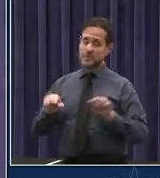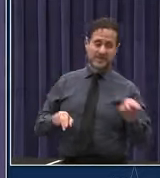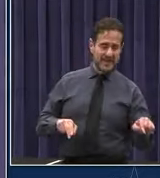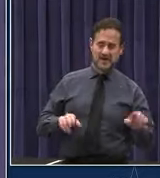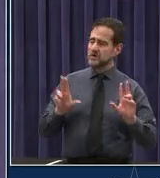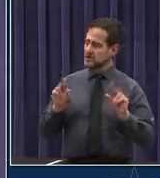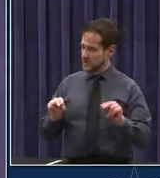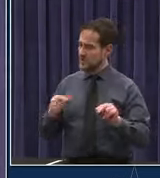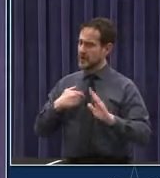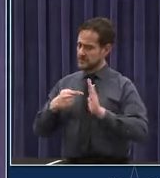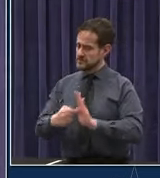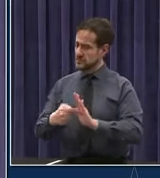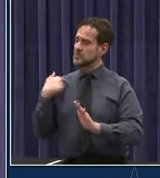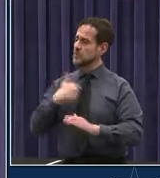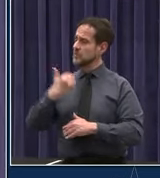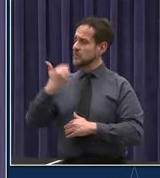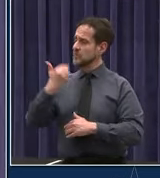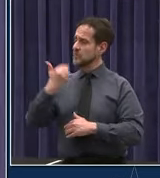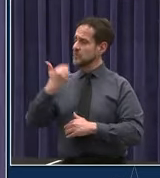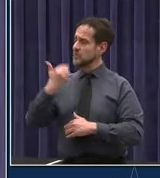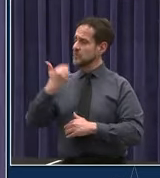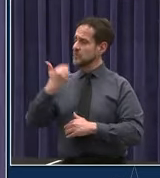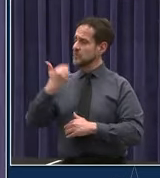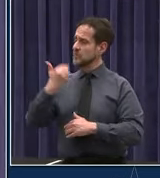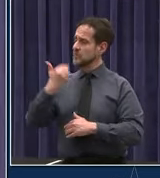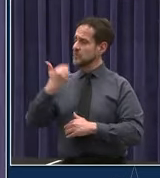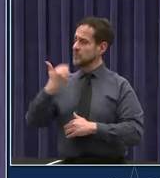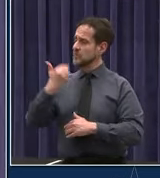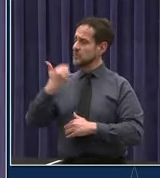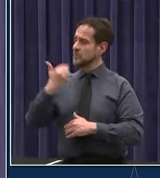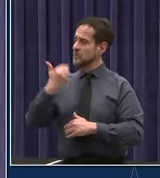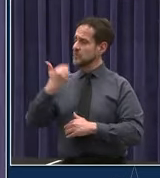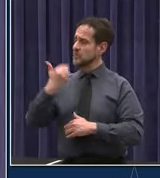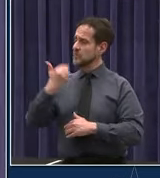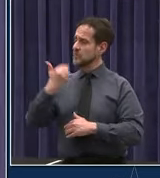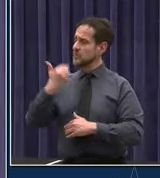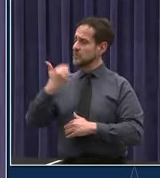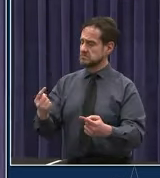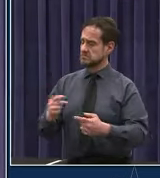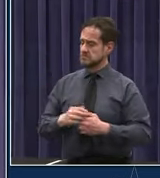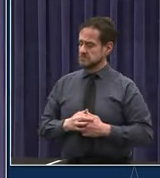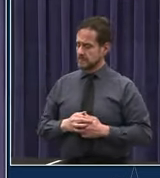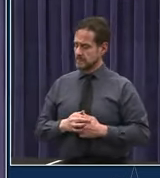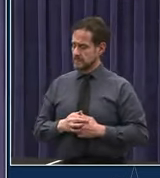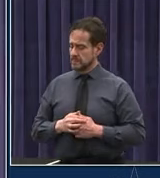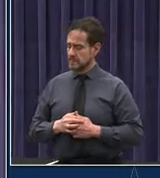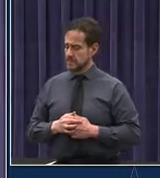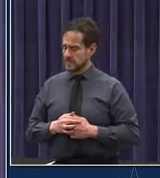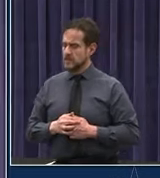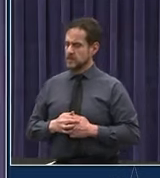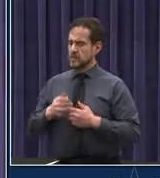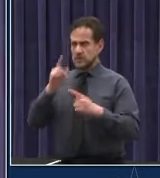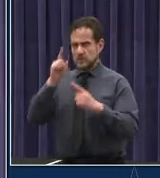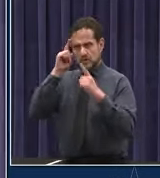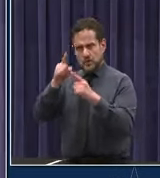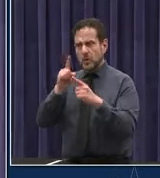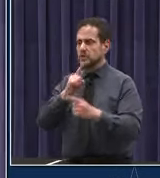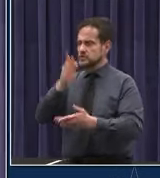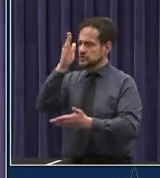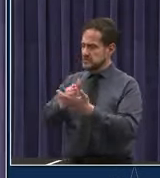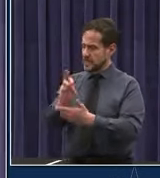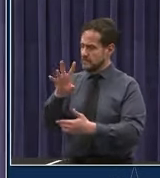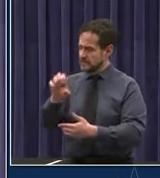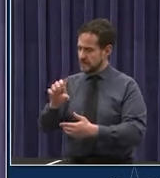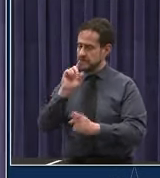do, but they want the police to protect them. And somebody who's proposing that we basically just let the numbers